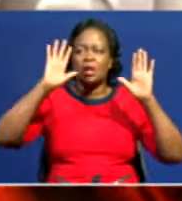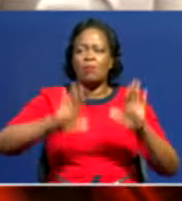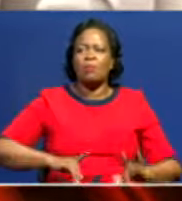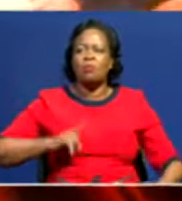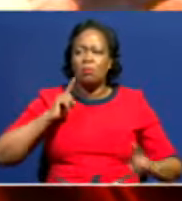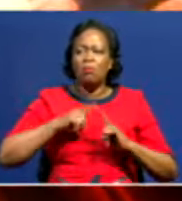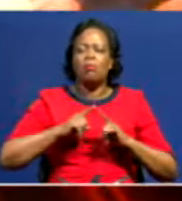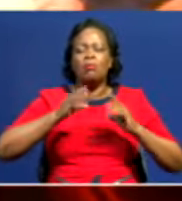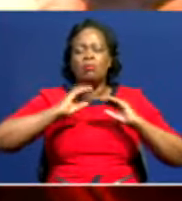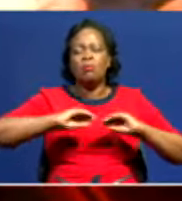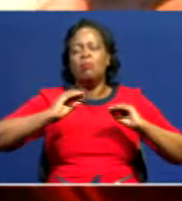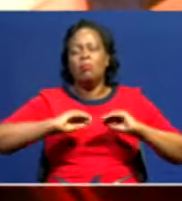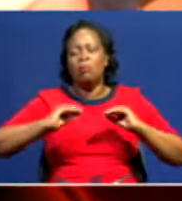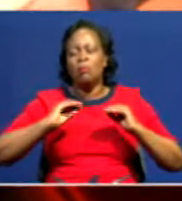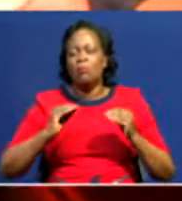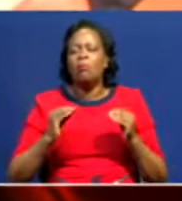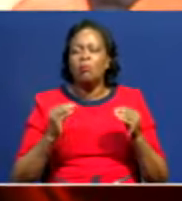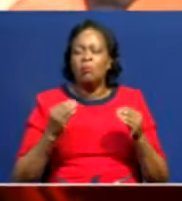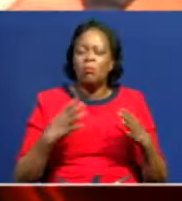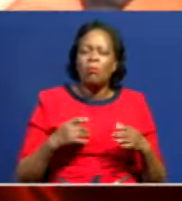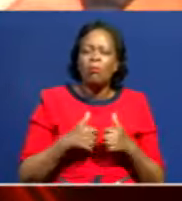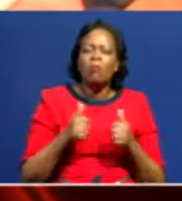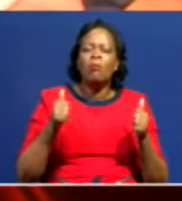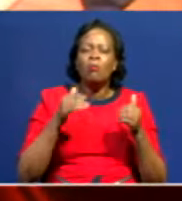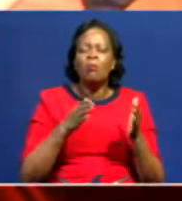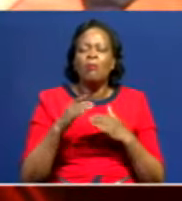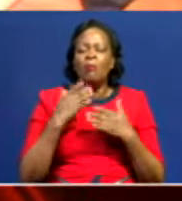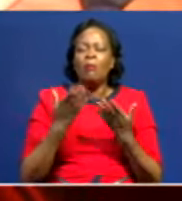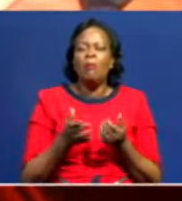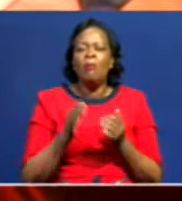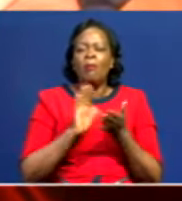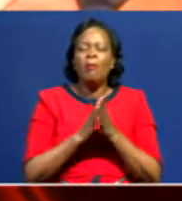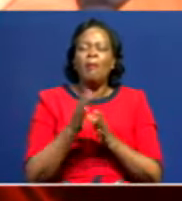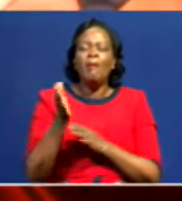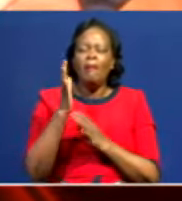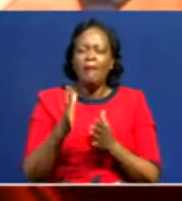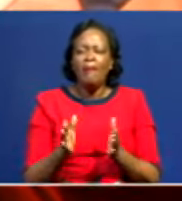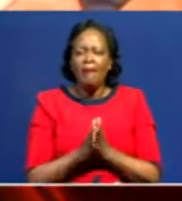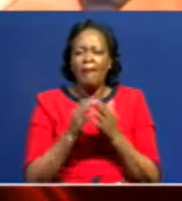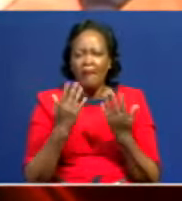the riders on safety measures and how they can be ambassadors in